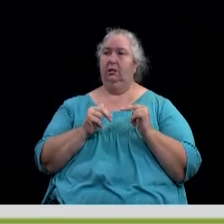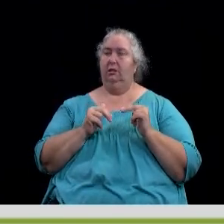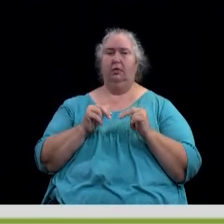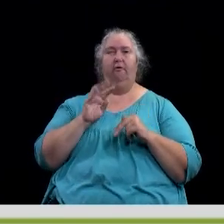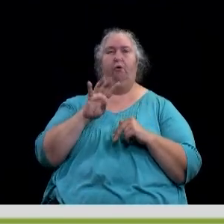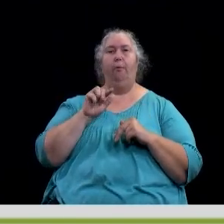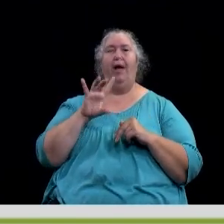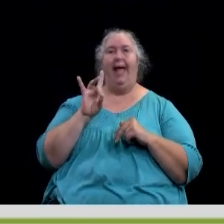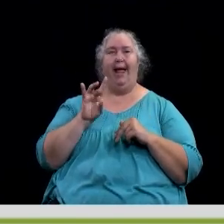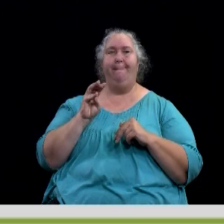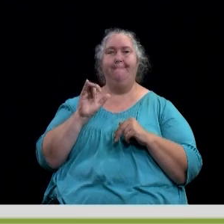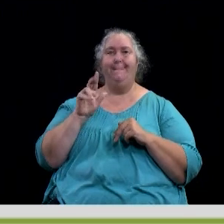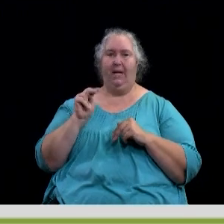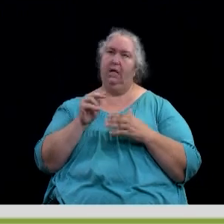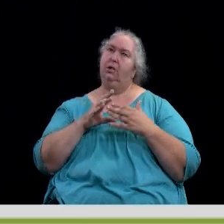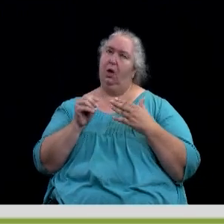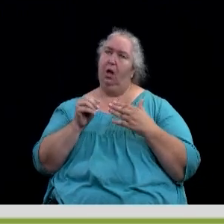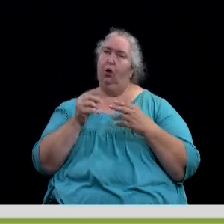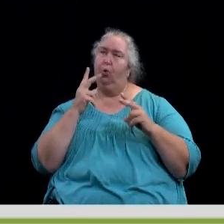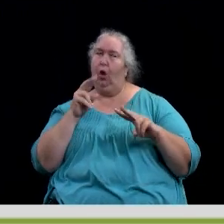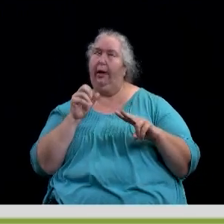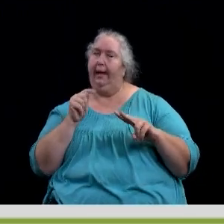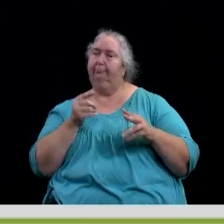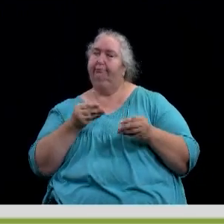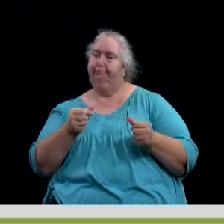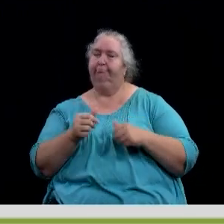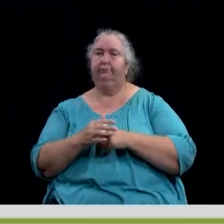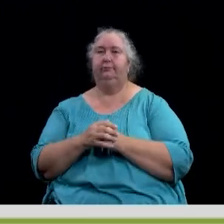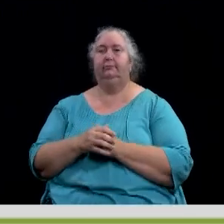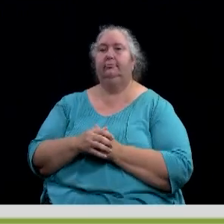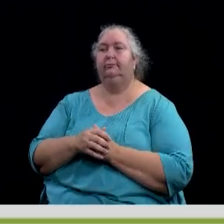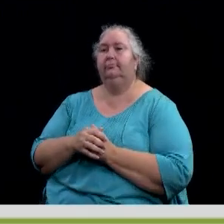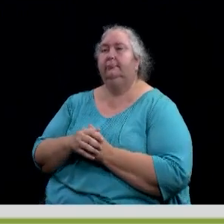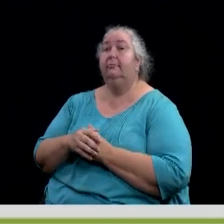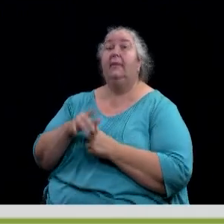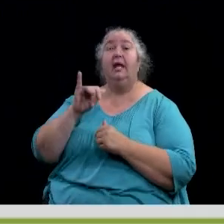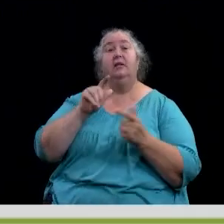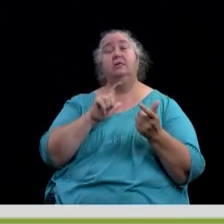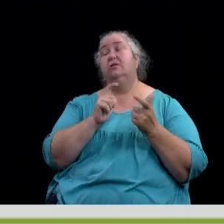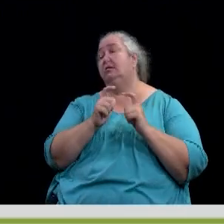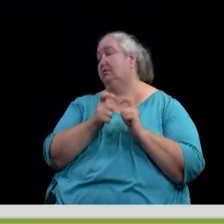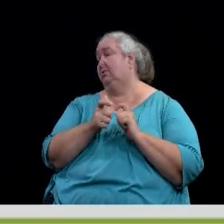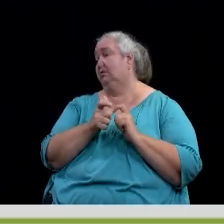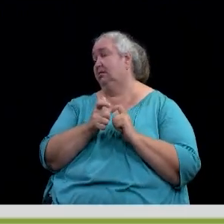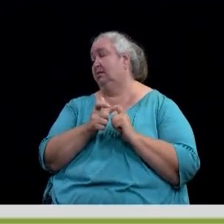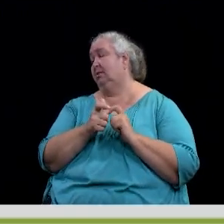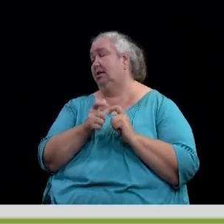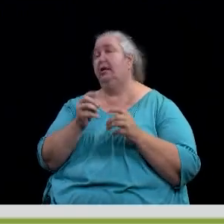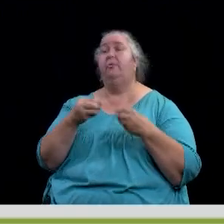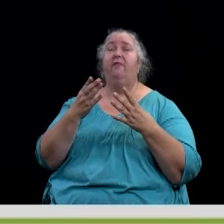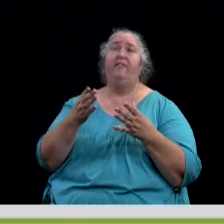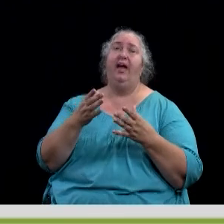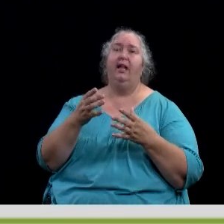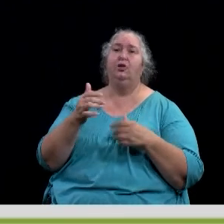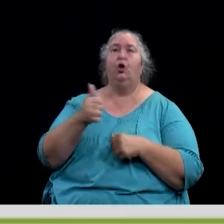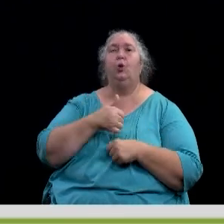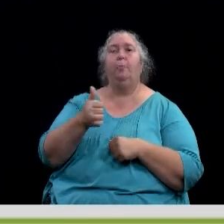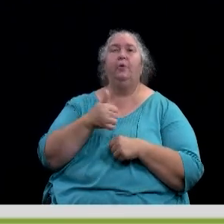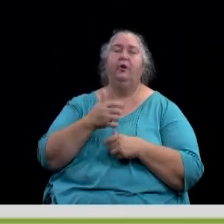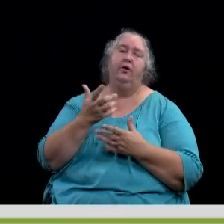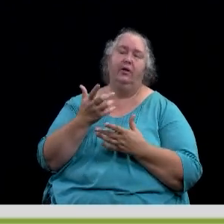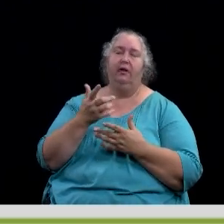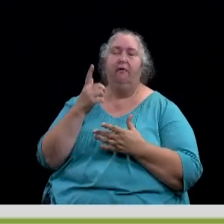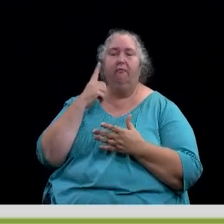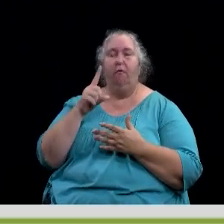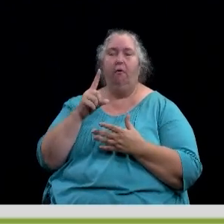This is a transformational project that provides commuting options through the heart of our city. In this set of cross sections between 18th and 11th Street,